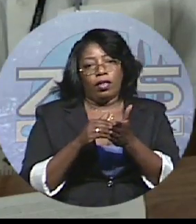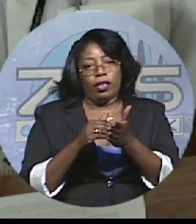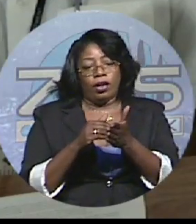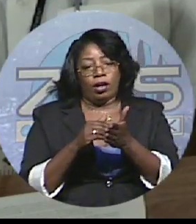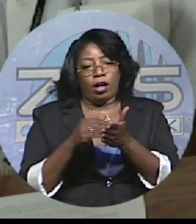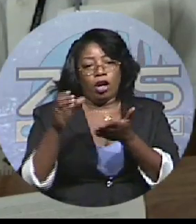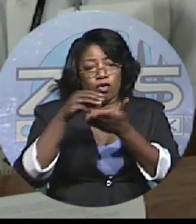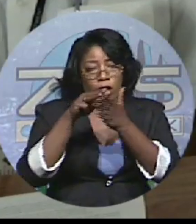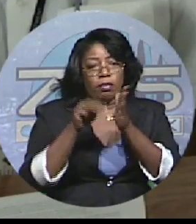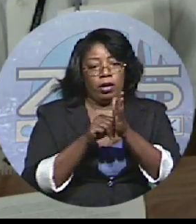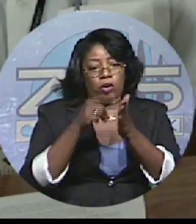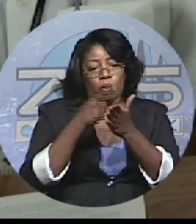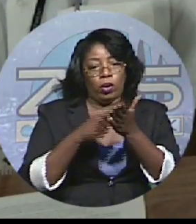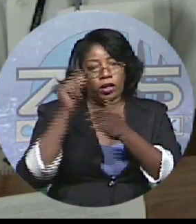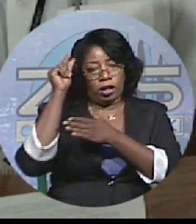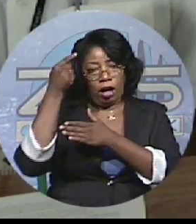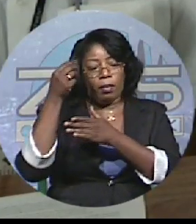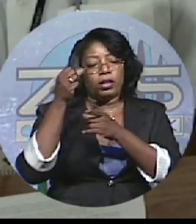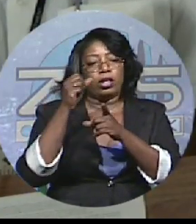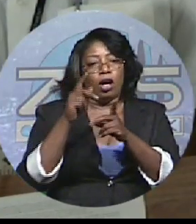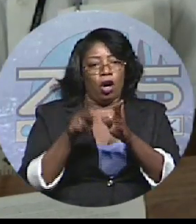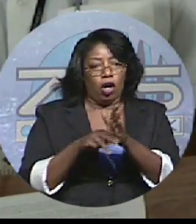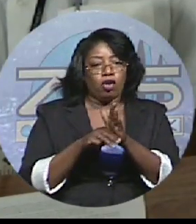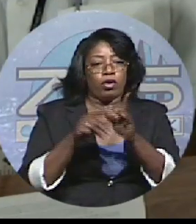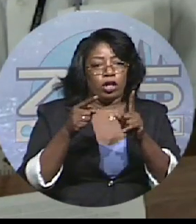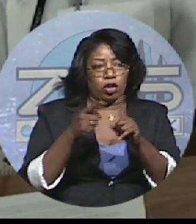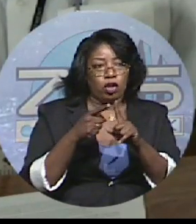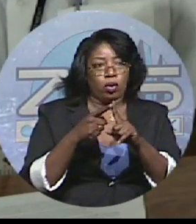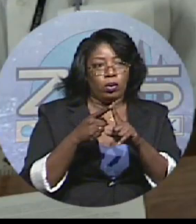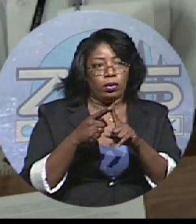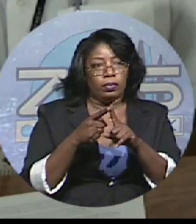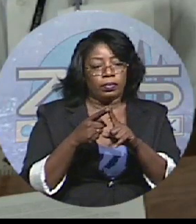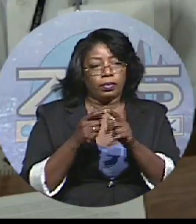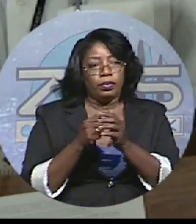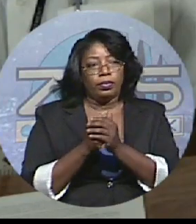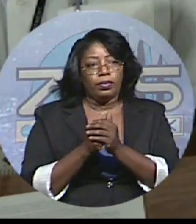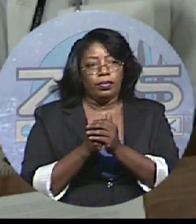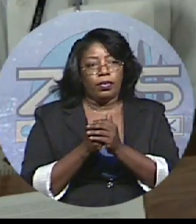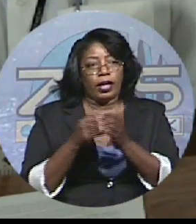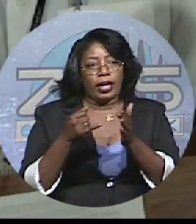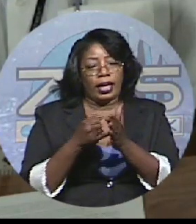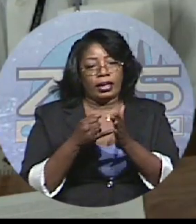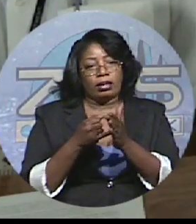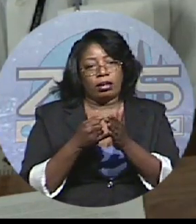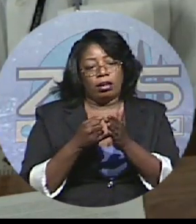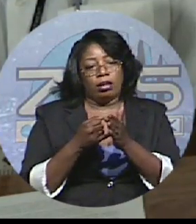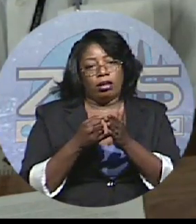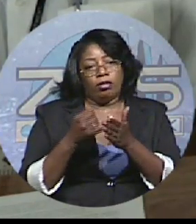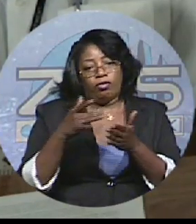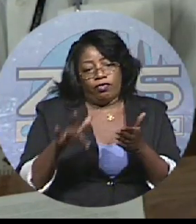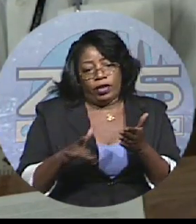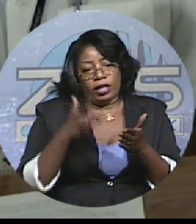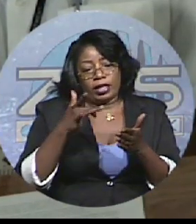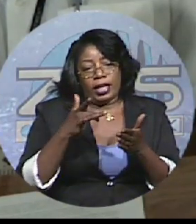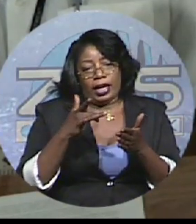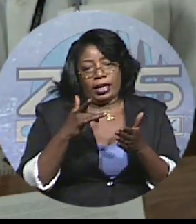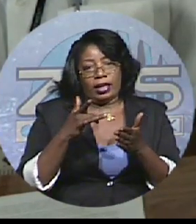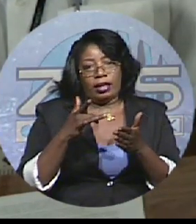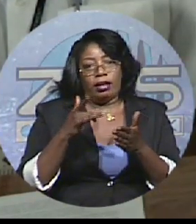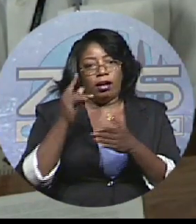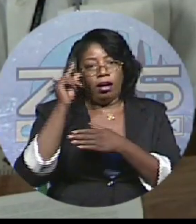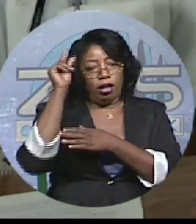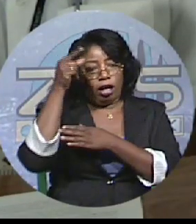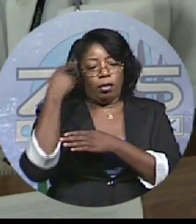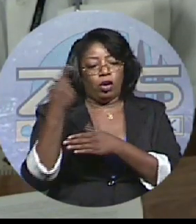also shows the government's ill intent to abide by an agreement. It almost seems as if the government simply signed the